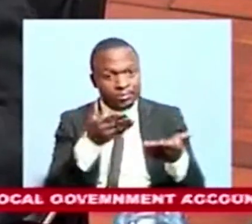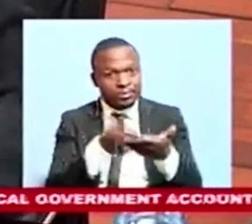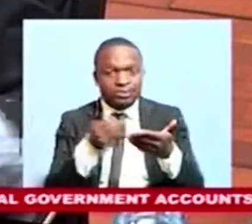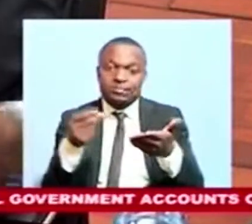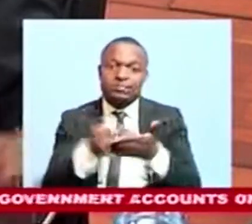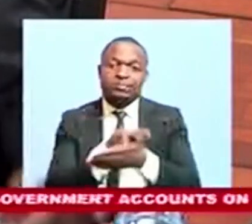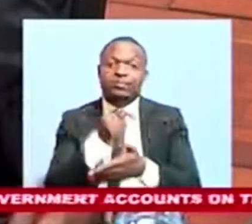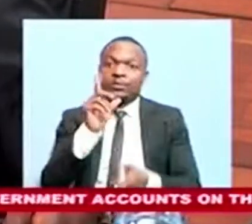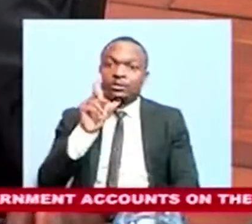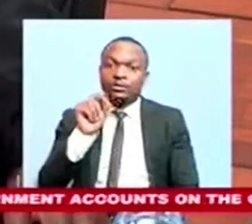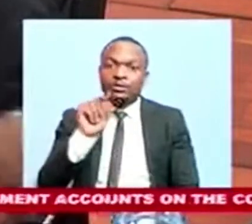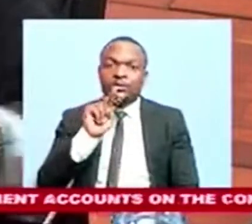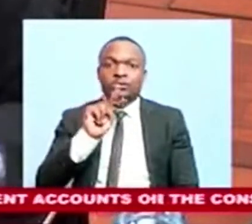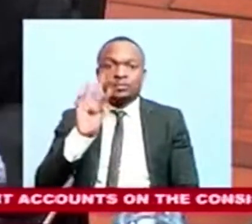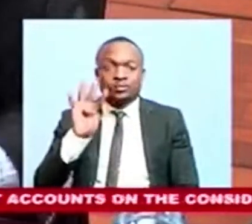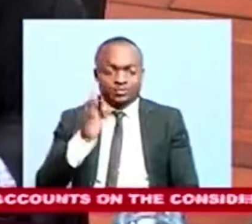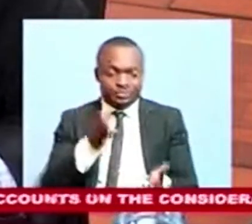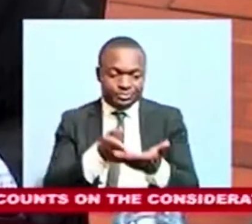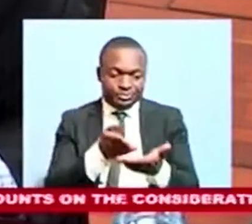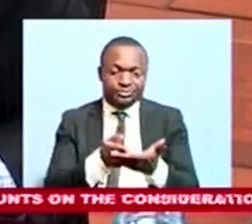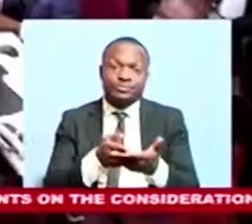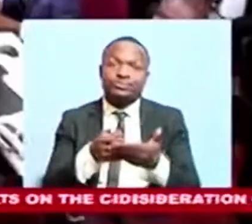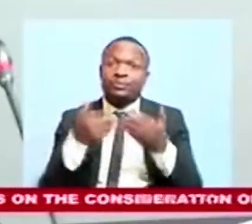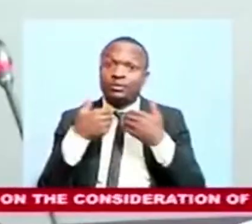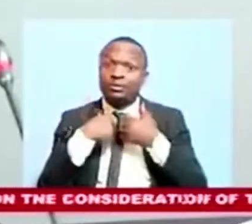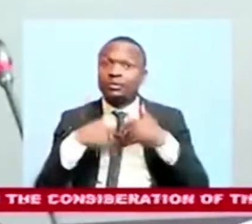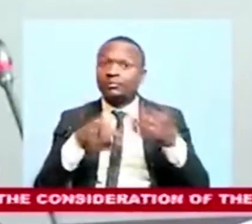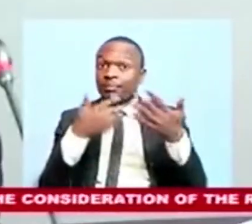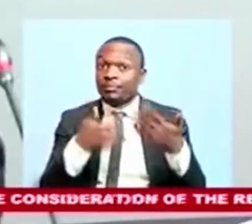for 2024, Chair. Thank you. Do you have the acquittals?